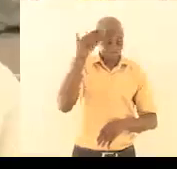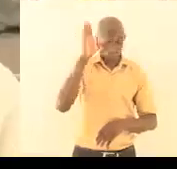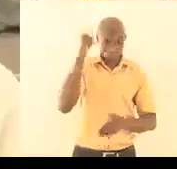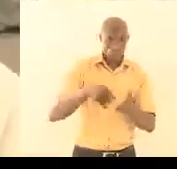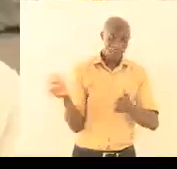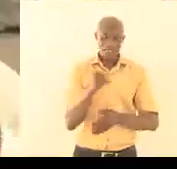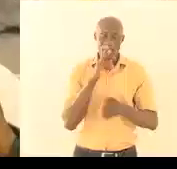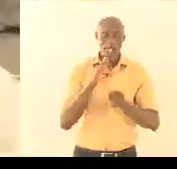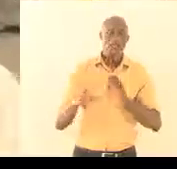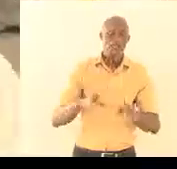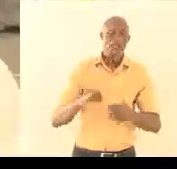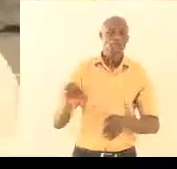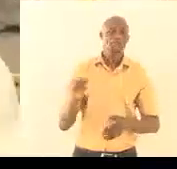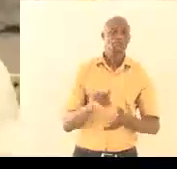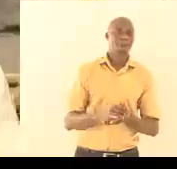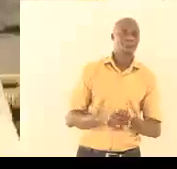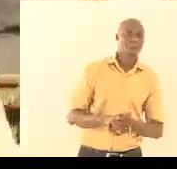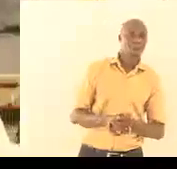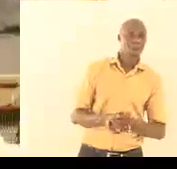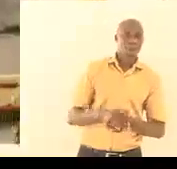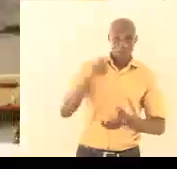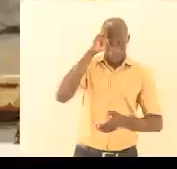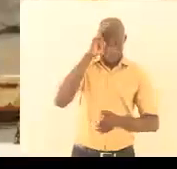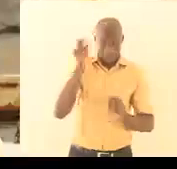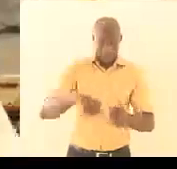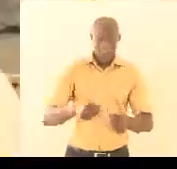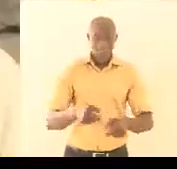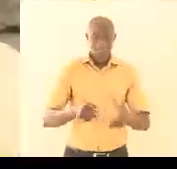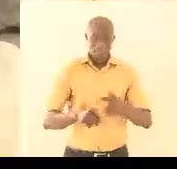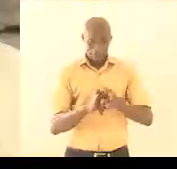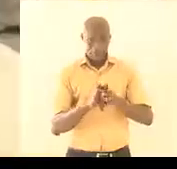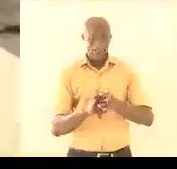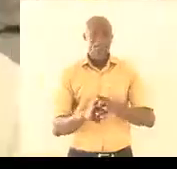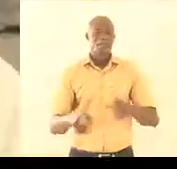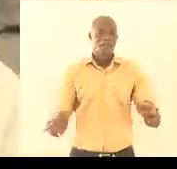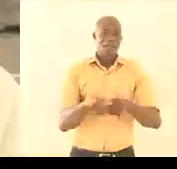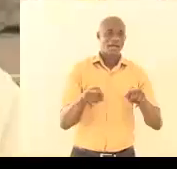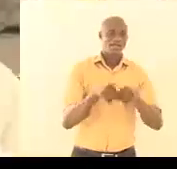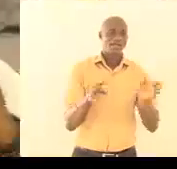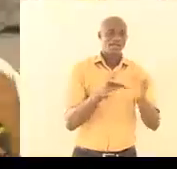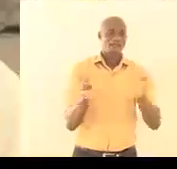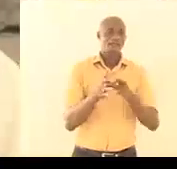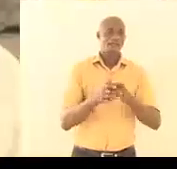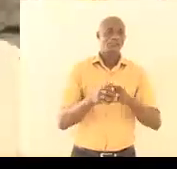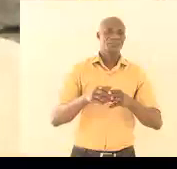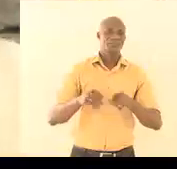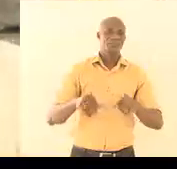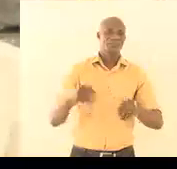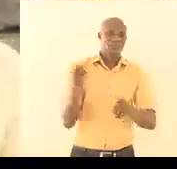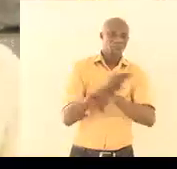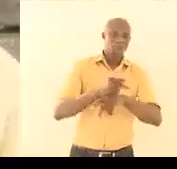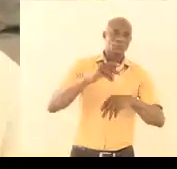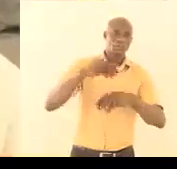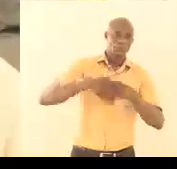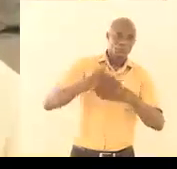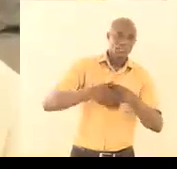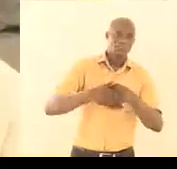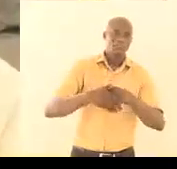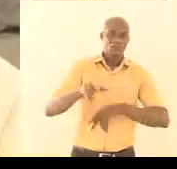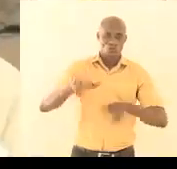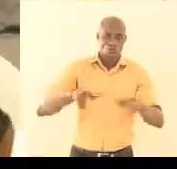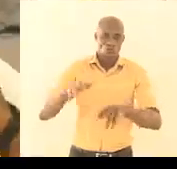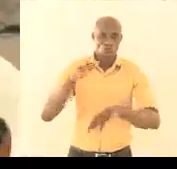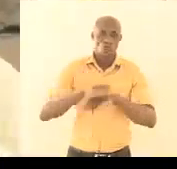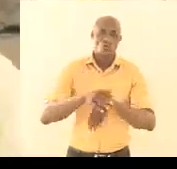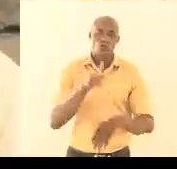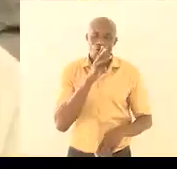The devil can appear as Jesus multiplying loaves. The devil can appear as Jesus walking on water. The devil can appear as Jesus